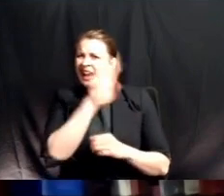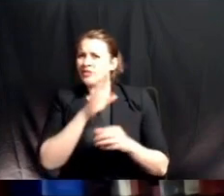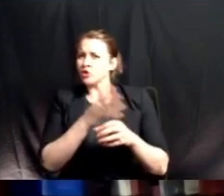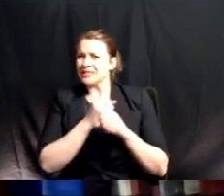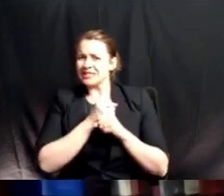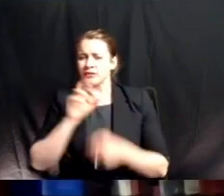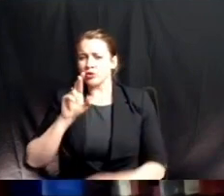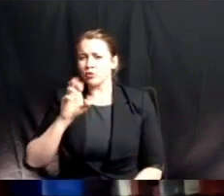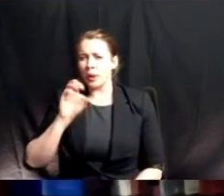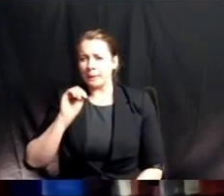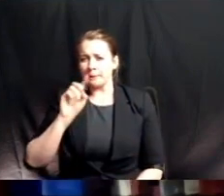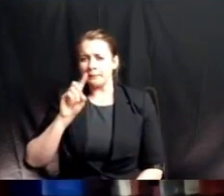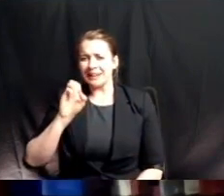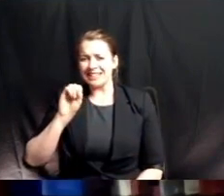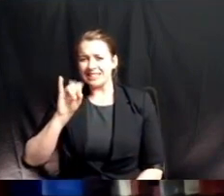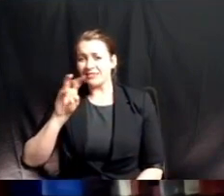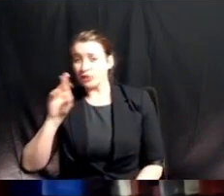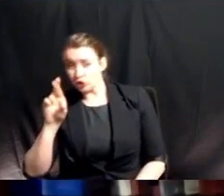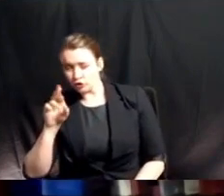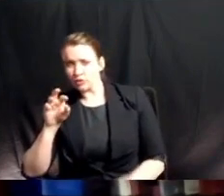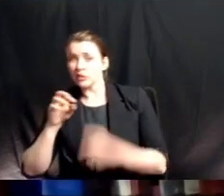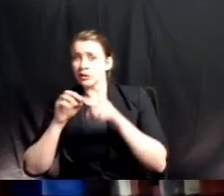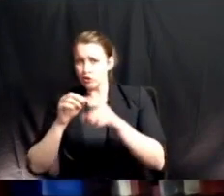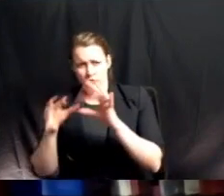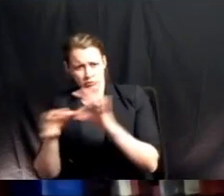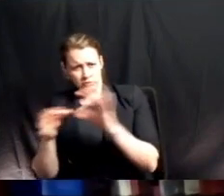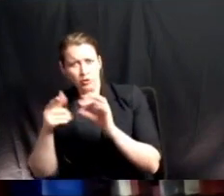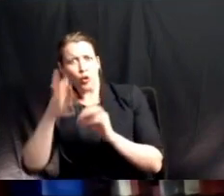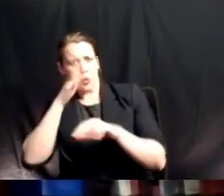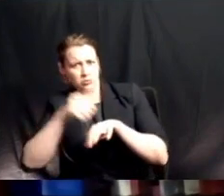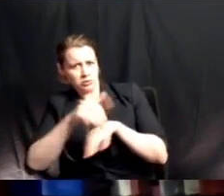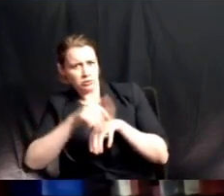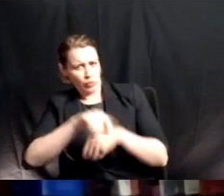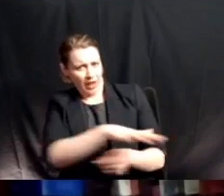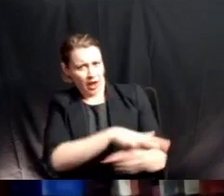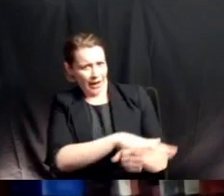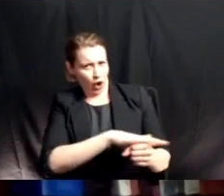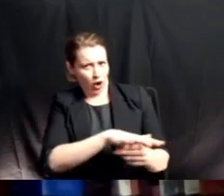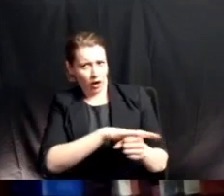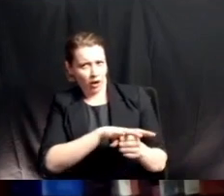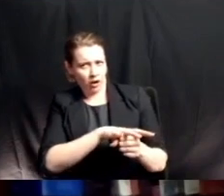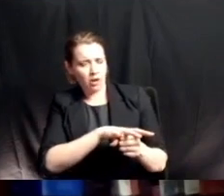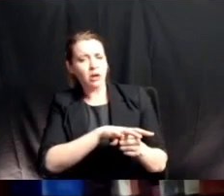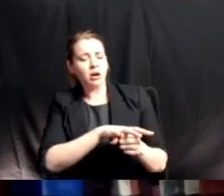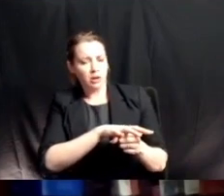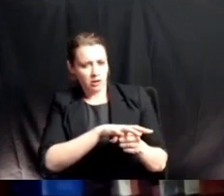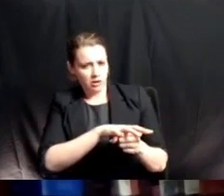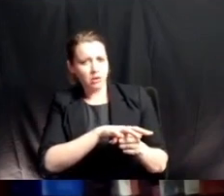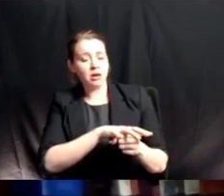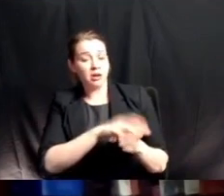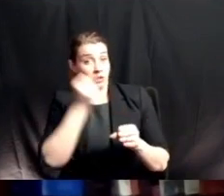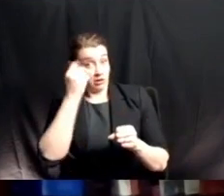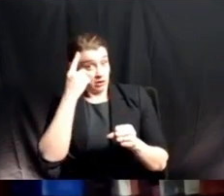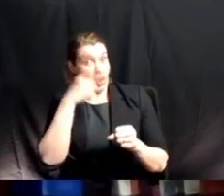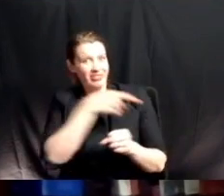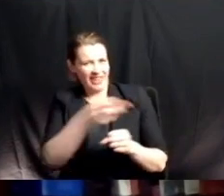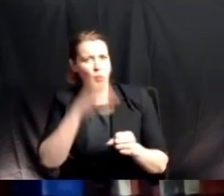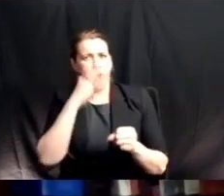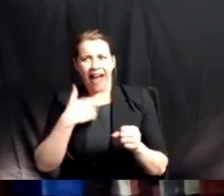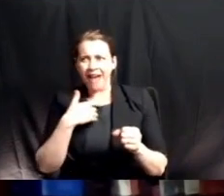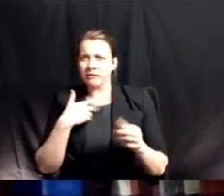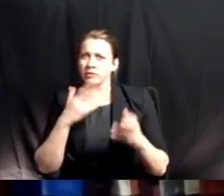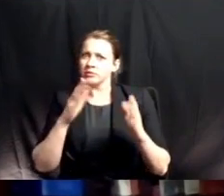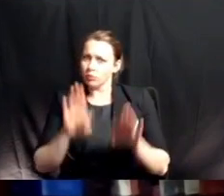that 2% would go to the southern region, but these regions combined longstanding EMS districts for a reopening plan. And combined like this do